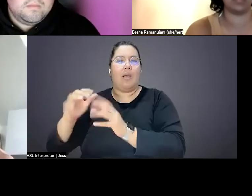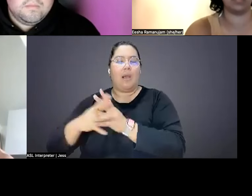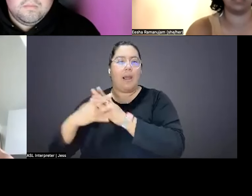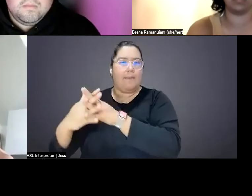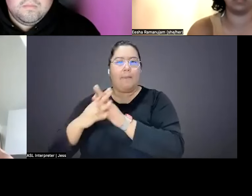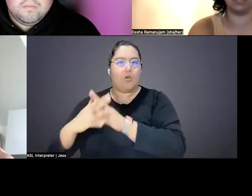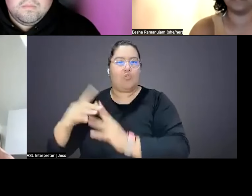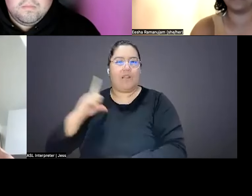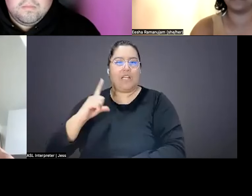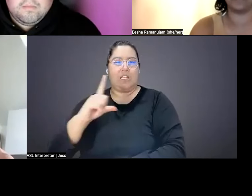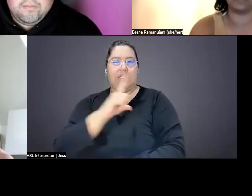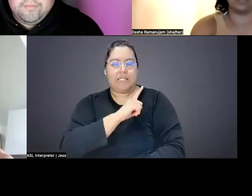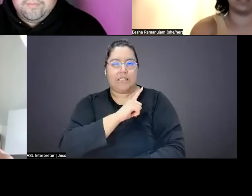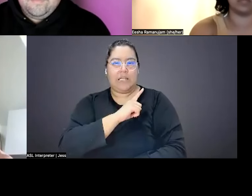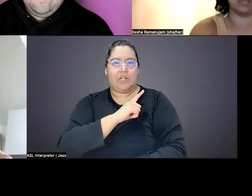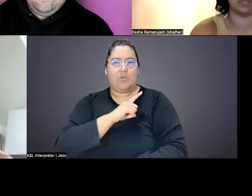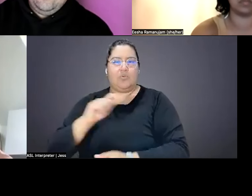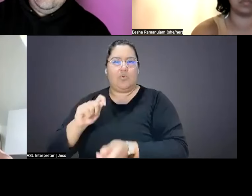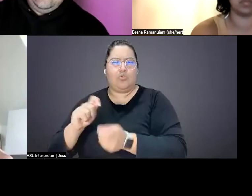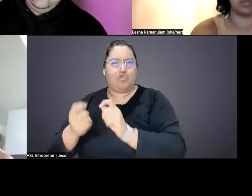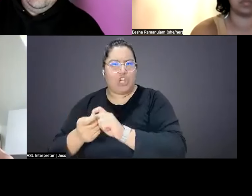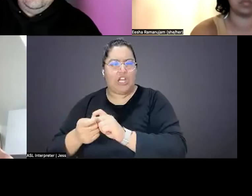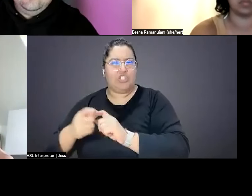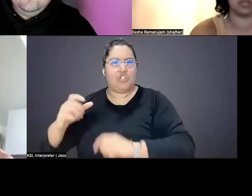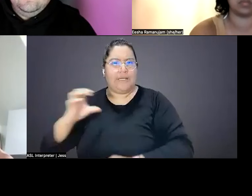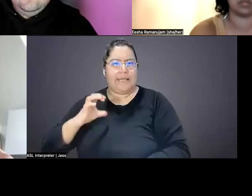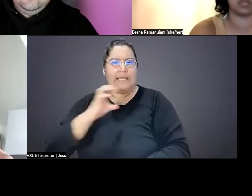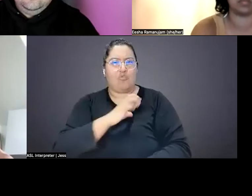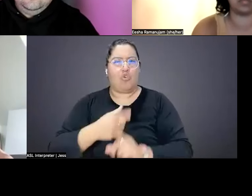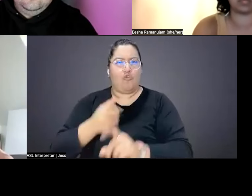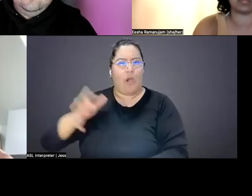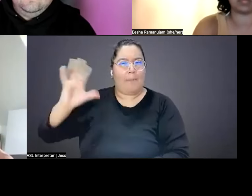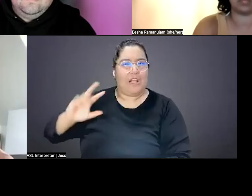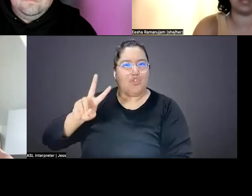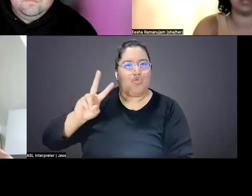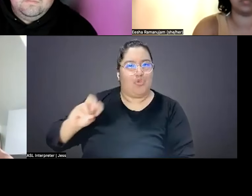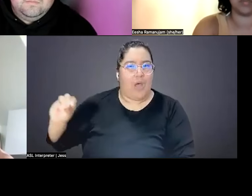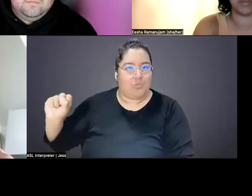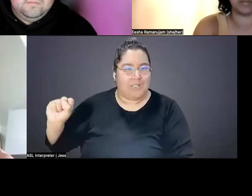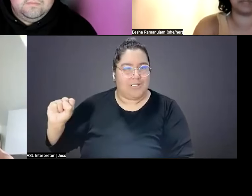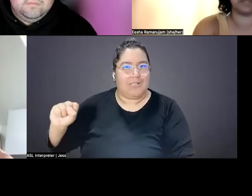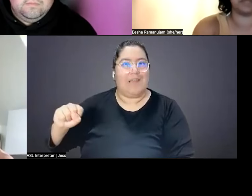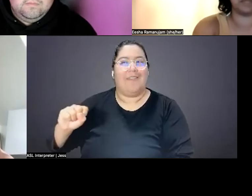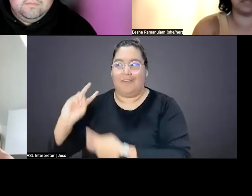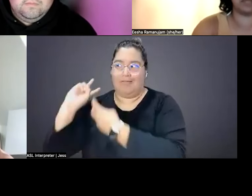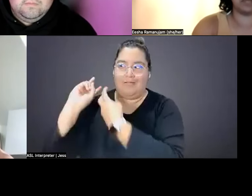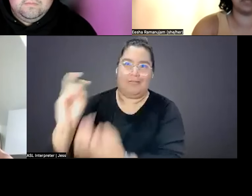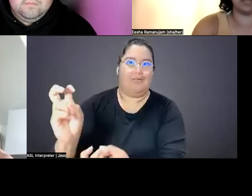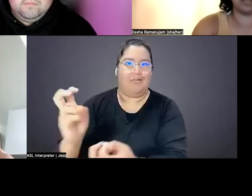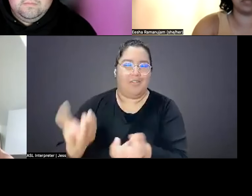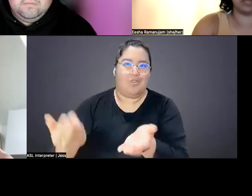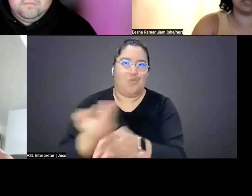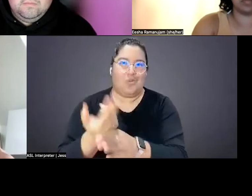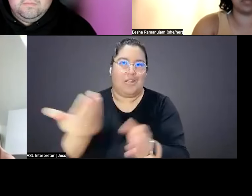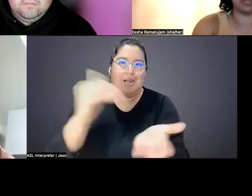Council draft bills from the early 2000s. And so they were bringing that language back and using media to bring